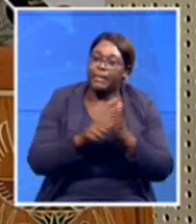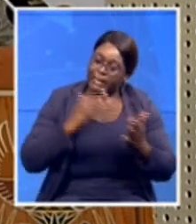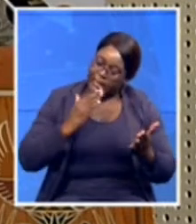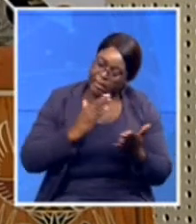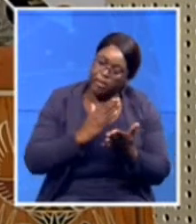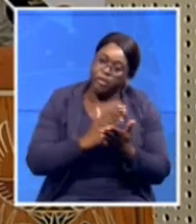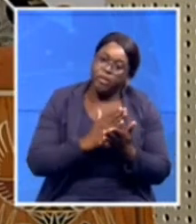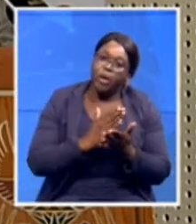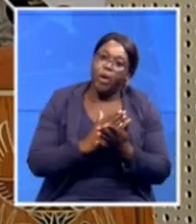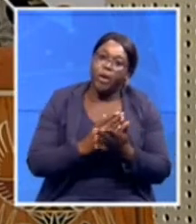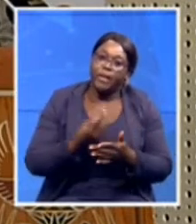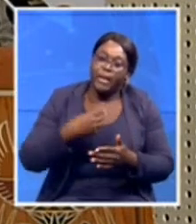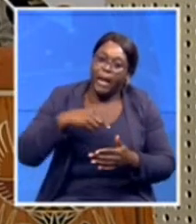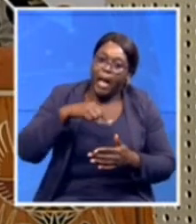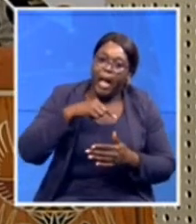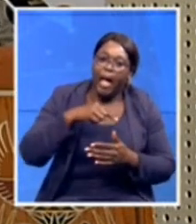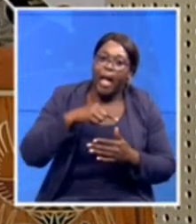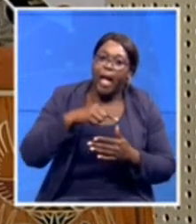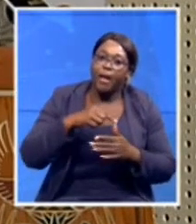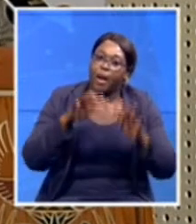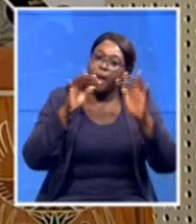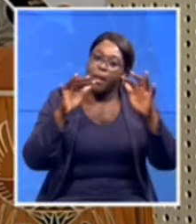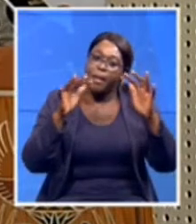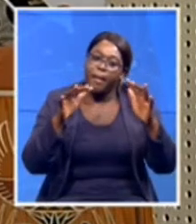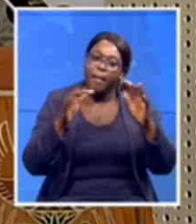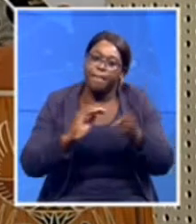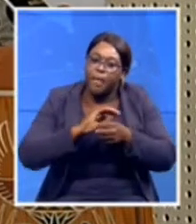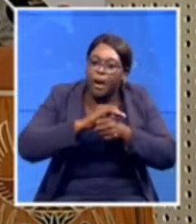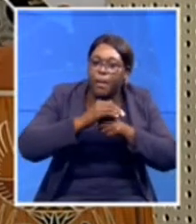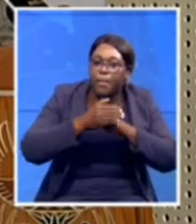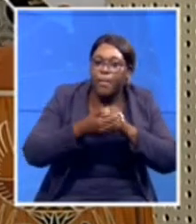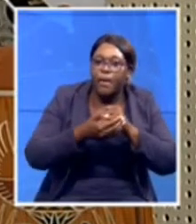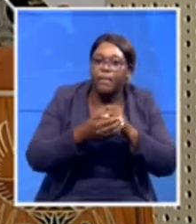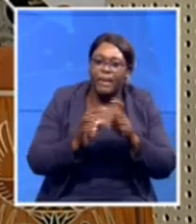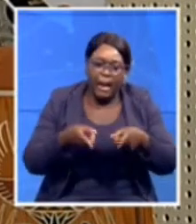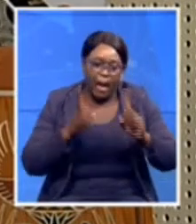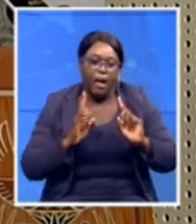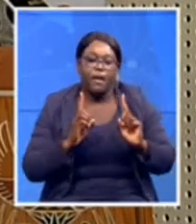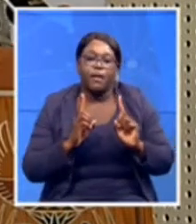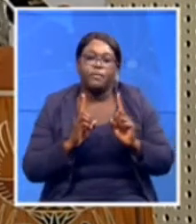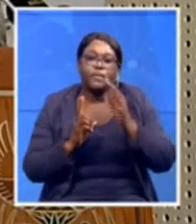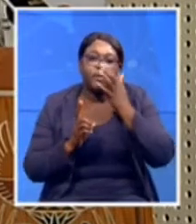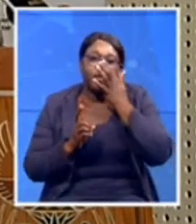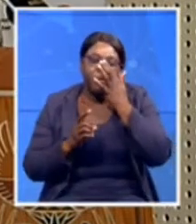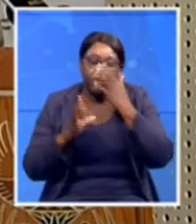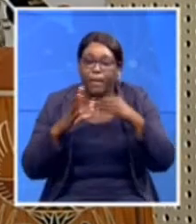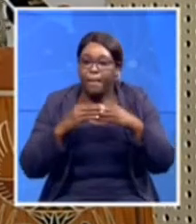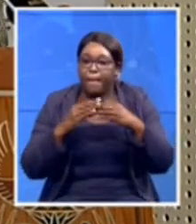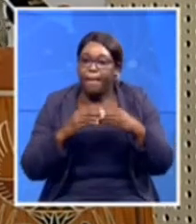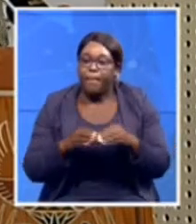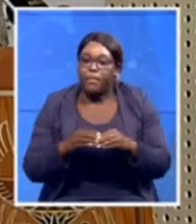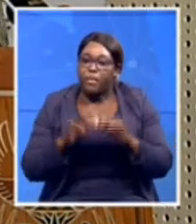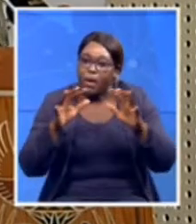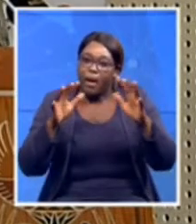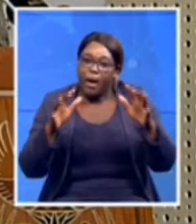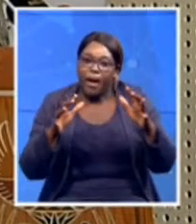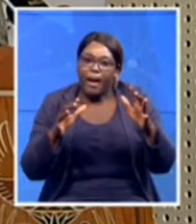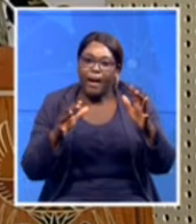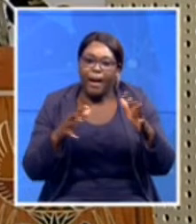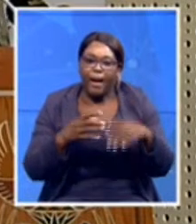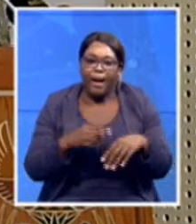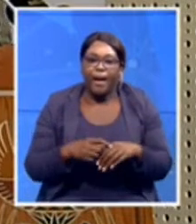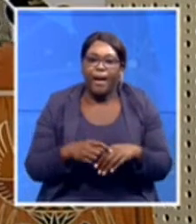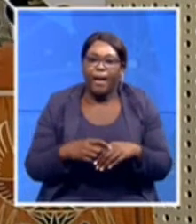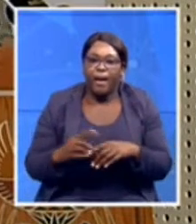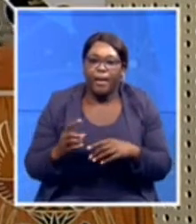protected from online harms. And for members of the public, they need to understand that part, that we don't want to regulate